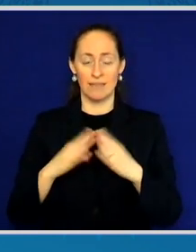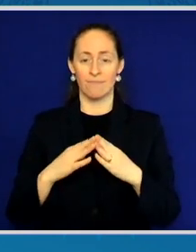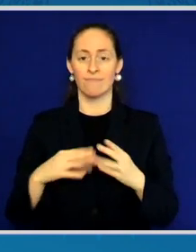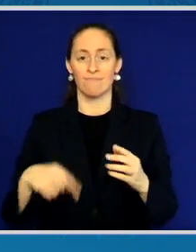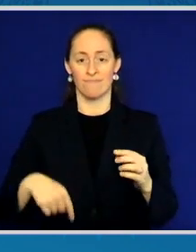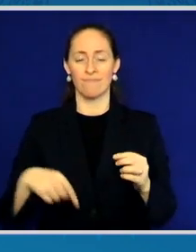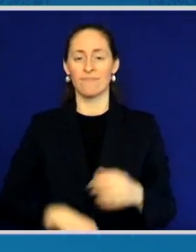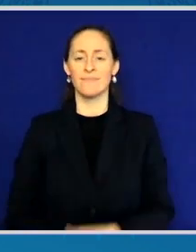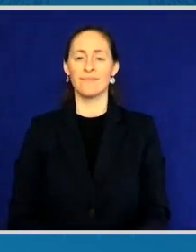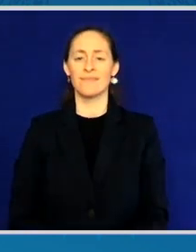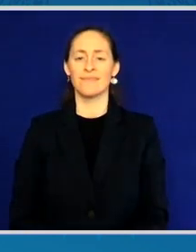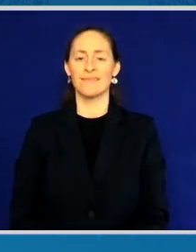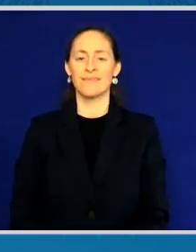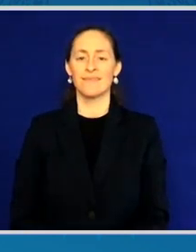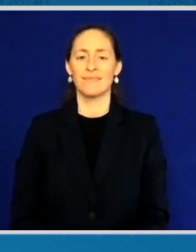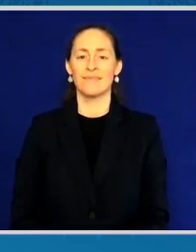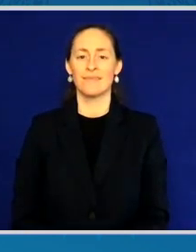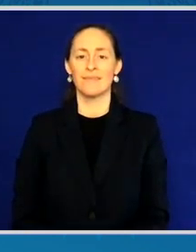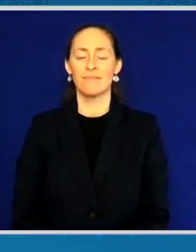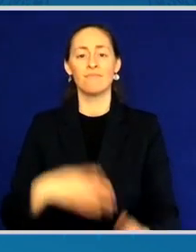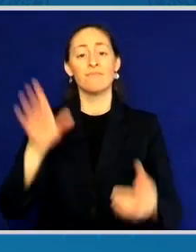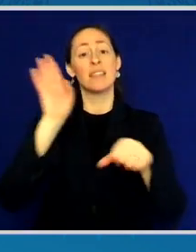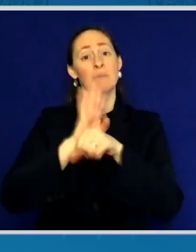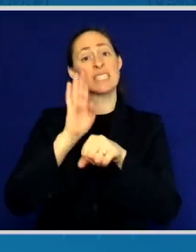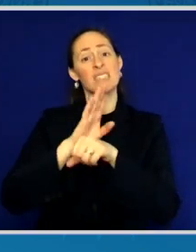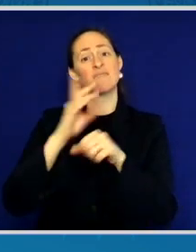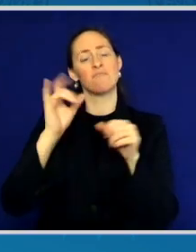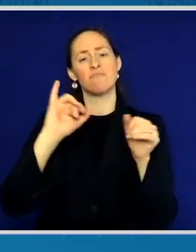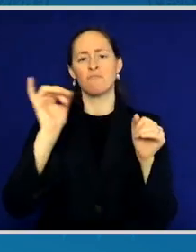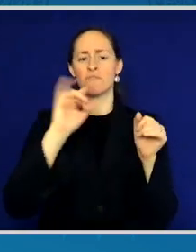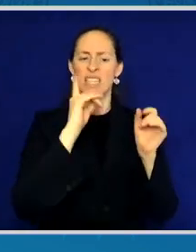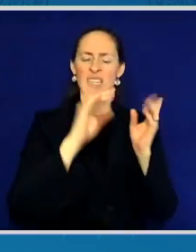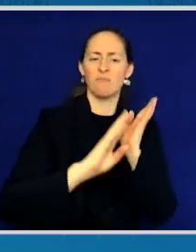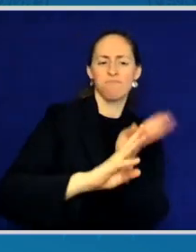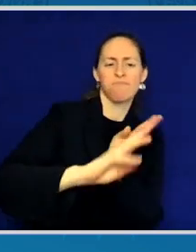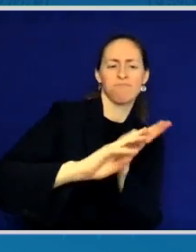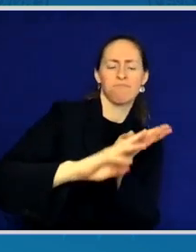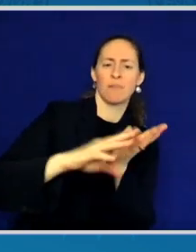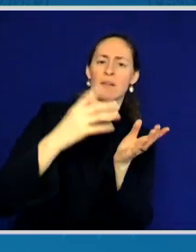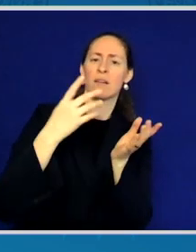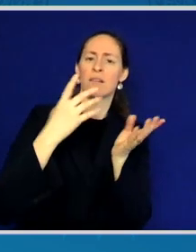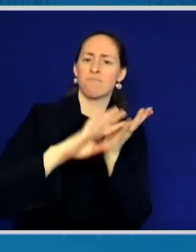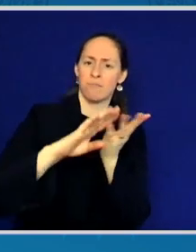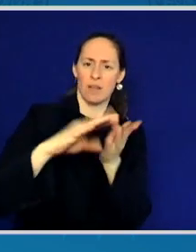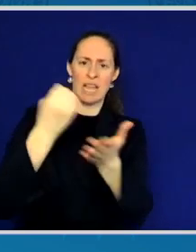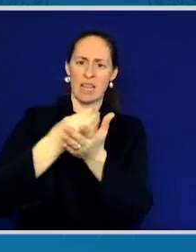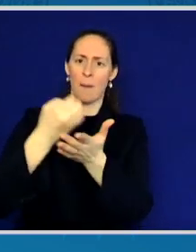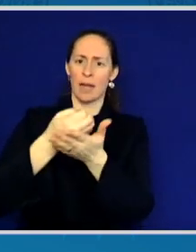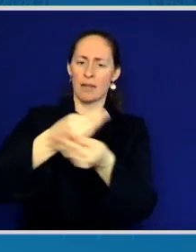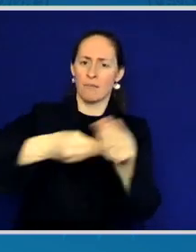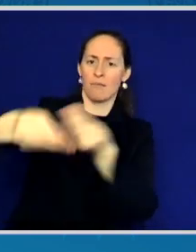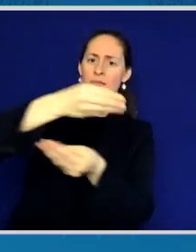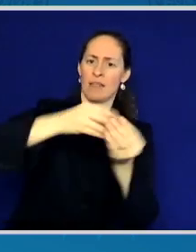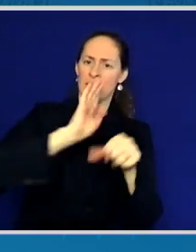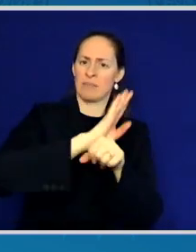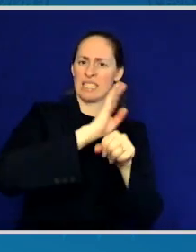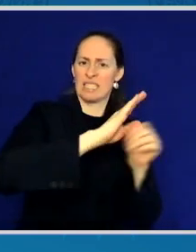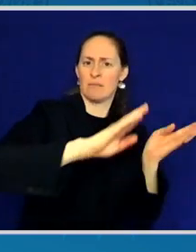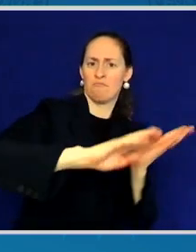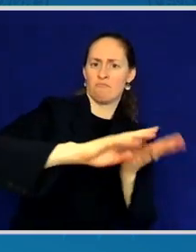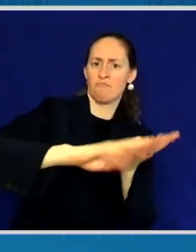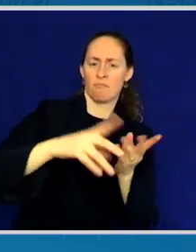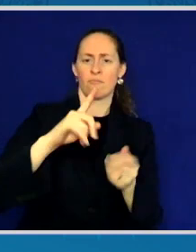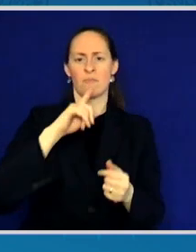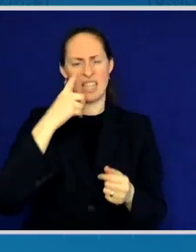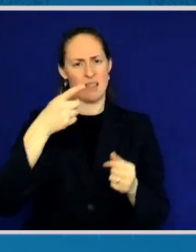businesses are a lifeblood for our economics, but they also provide the lifeblood for our communities. And I'm listening with interest